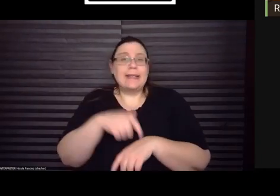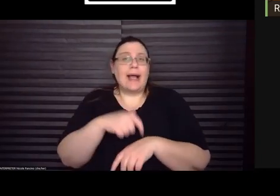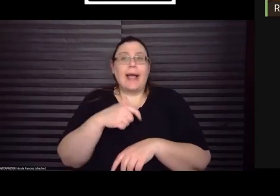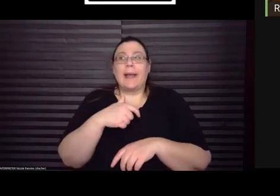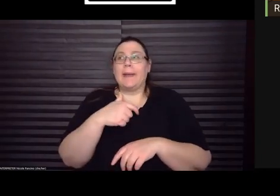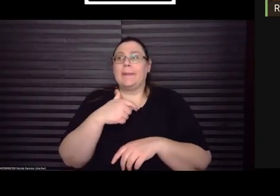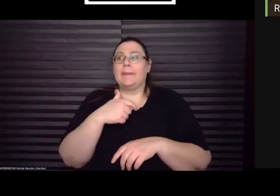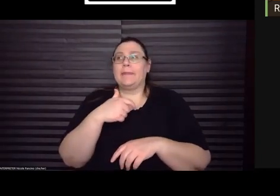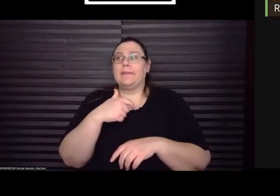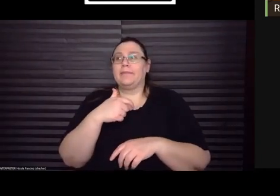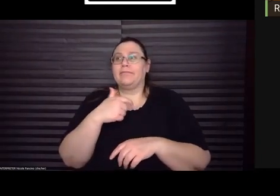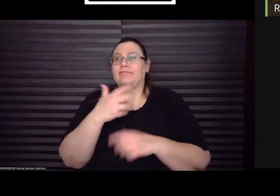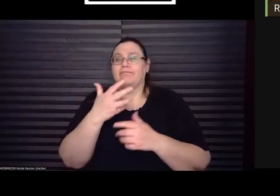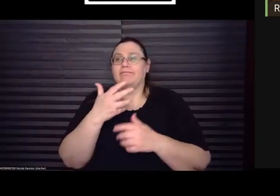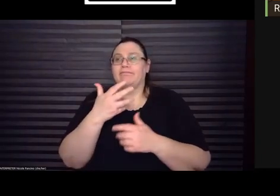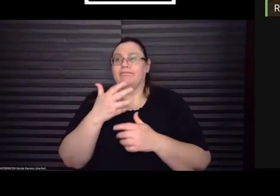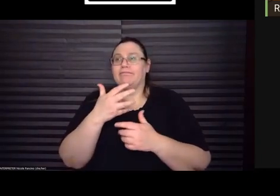whenever I'm,